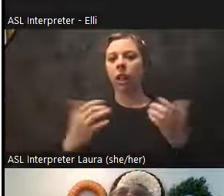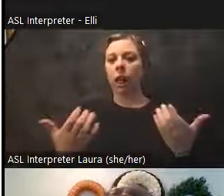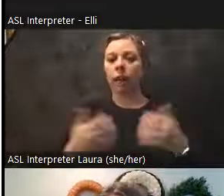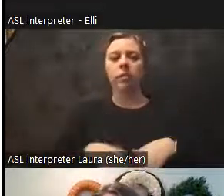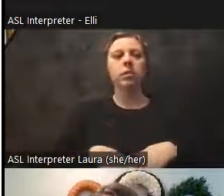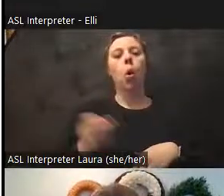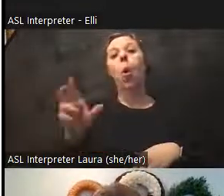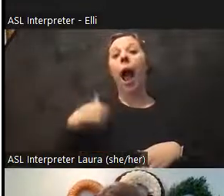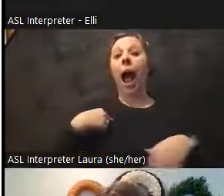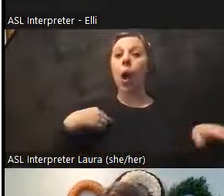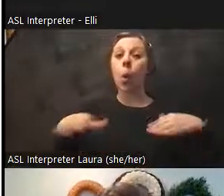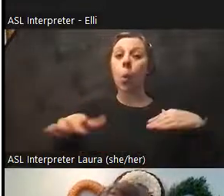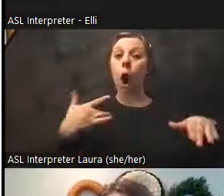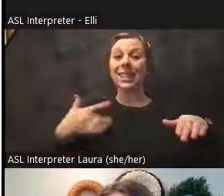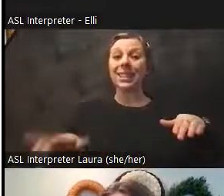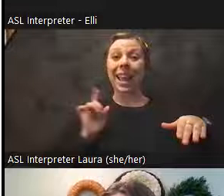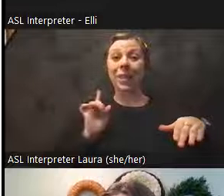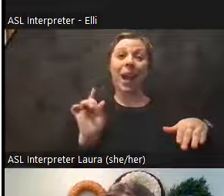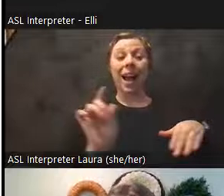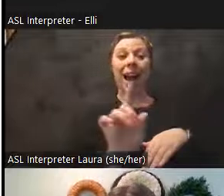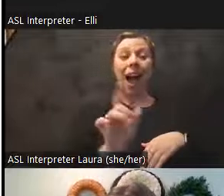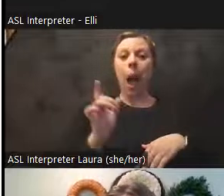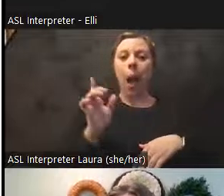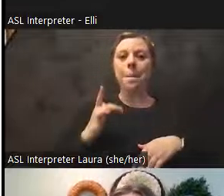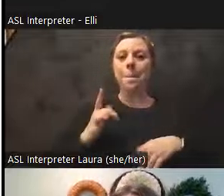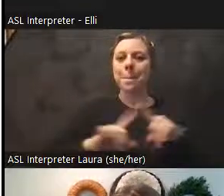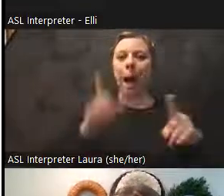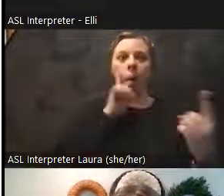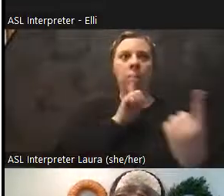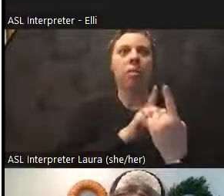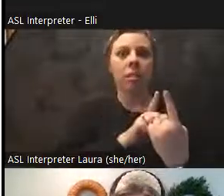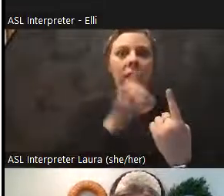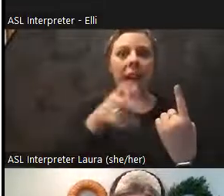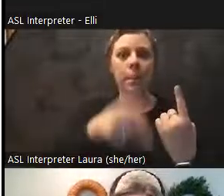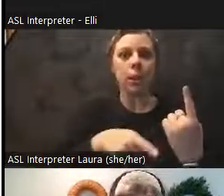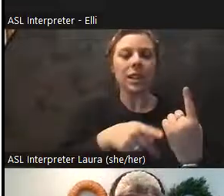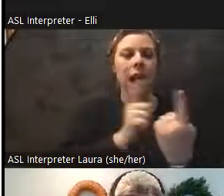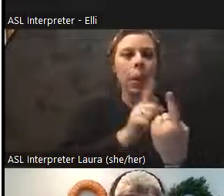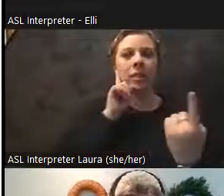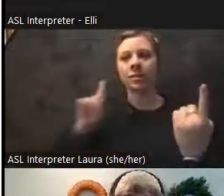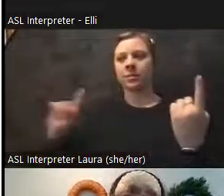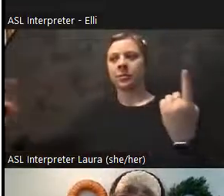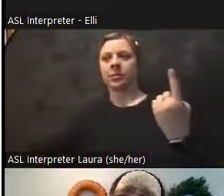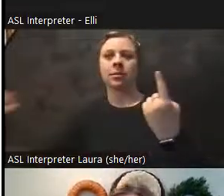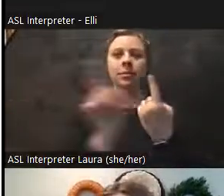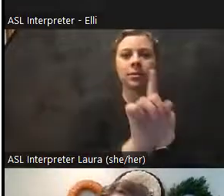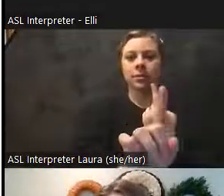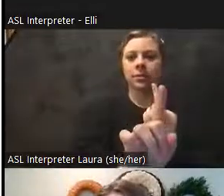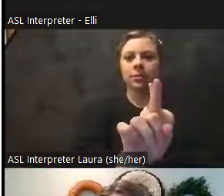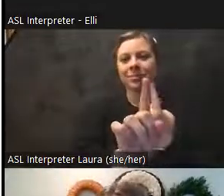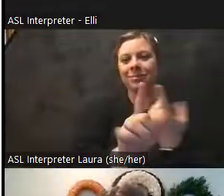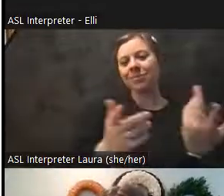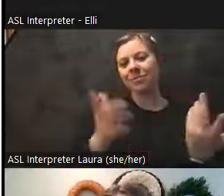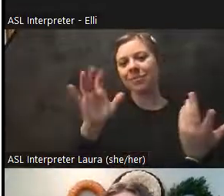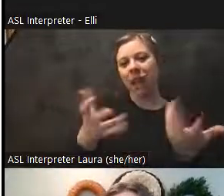person. So this shows up in really different ways with varying intensities for our students. One thing that